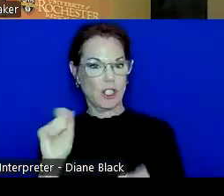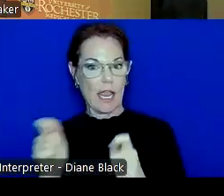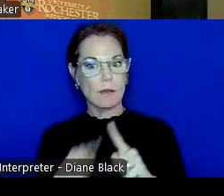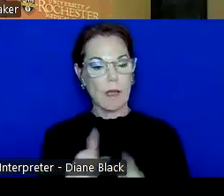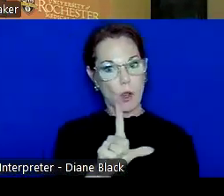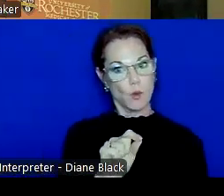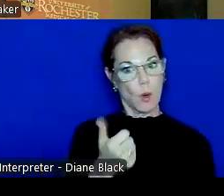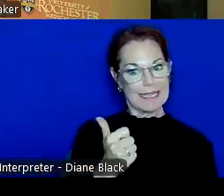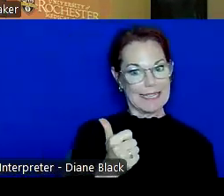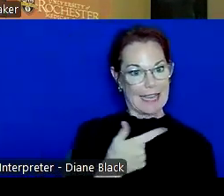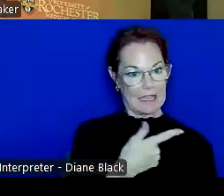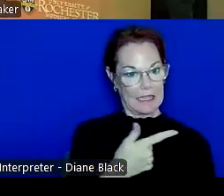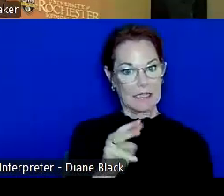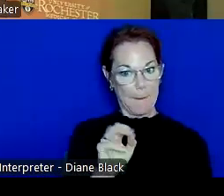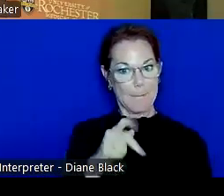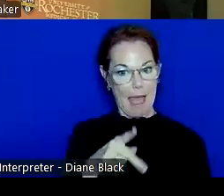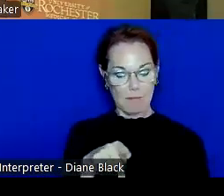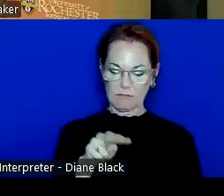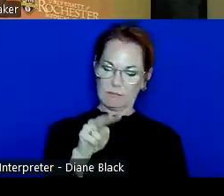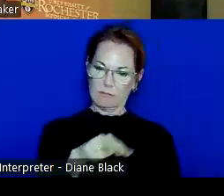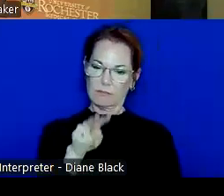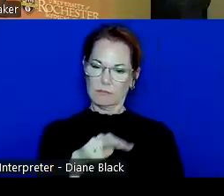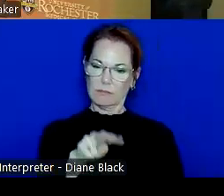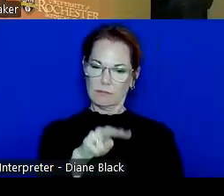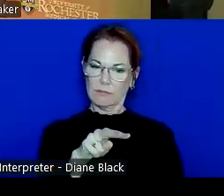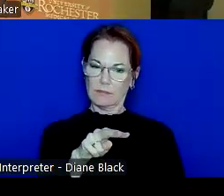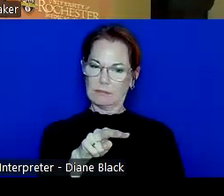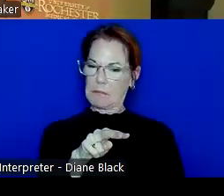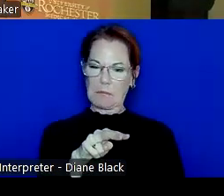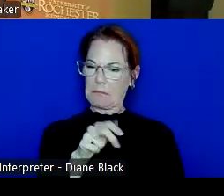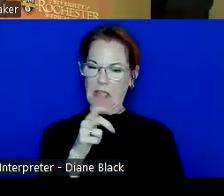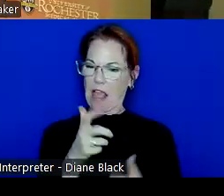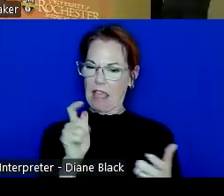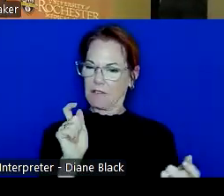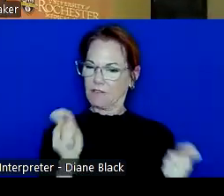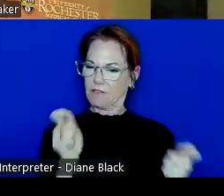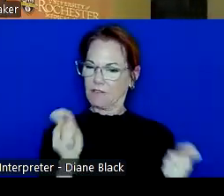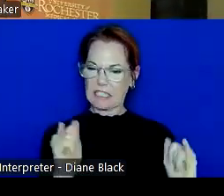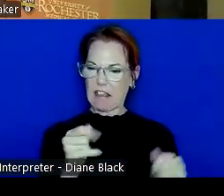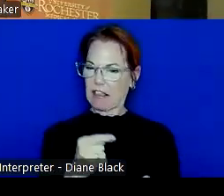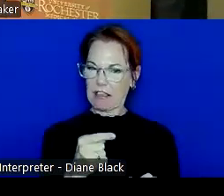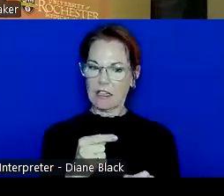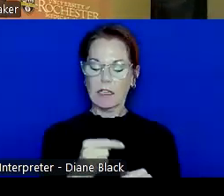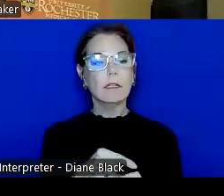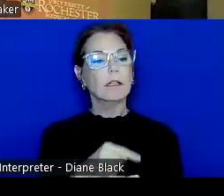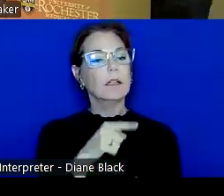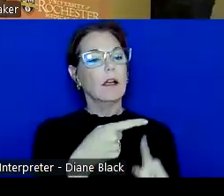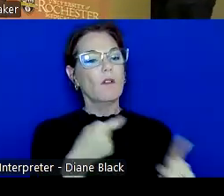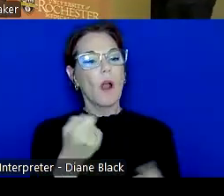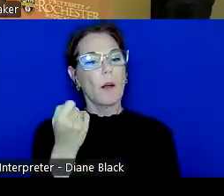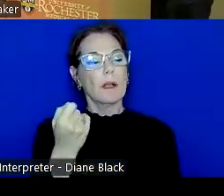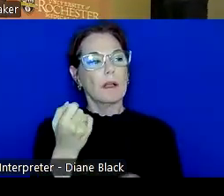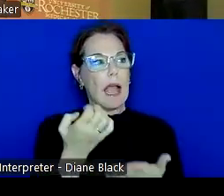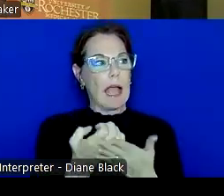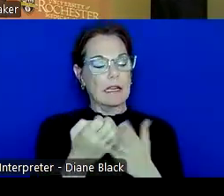we know things have not changed almost at all over this period of time. Much of this came from this idea or this